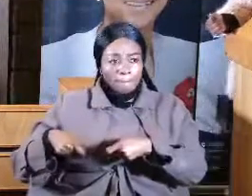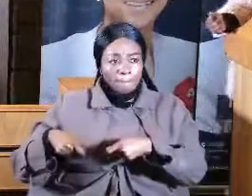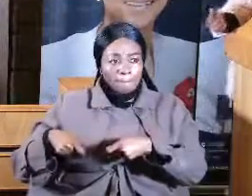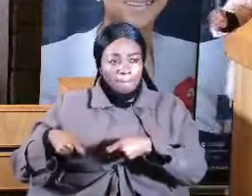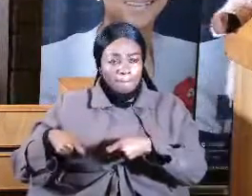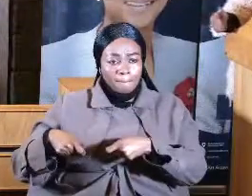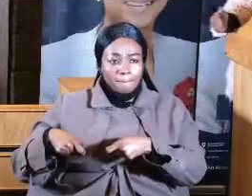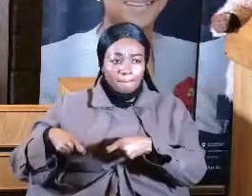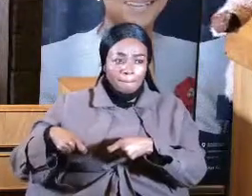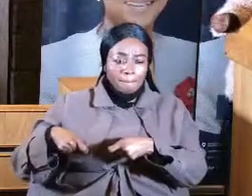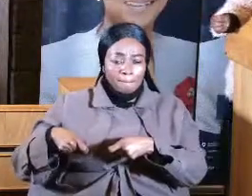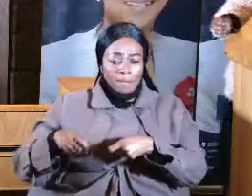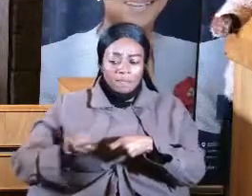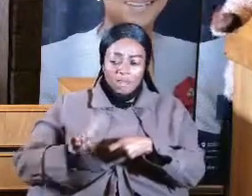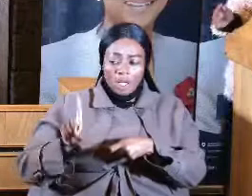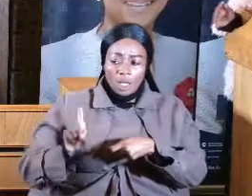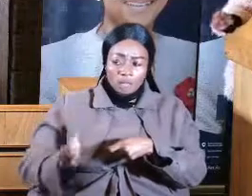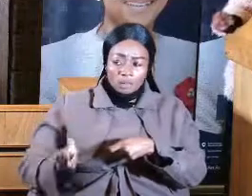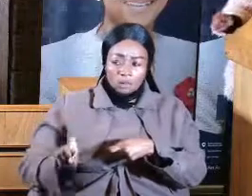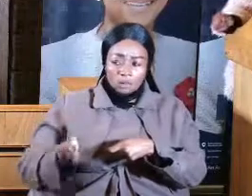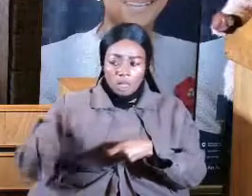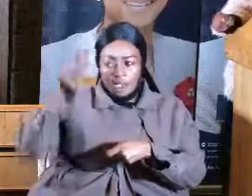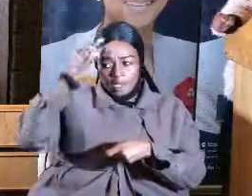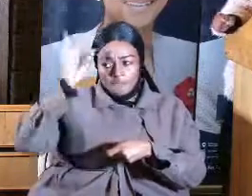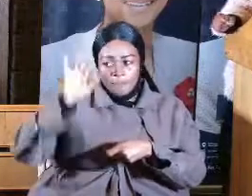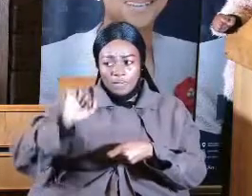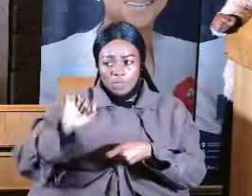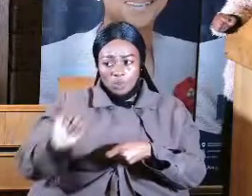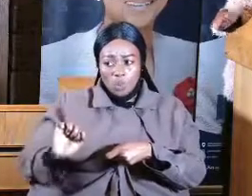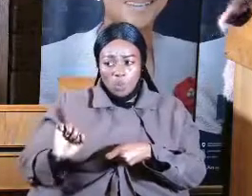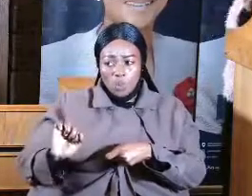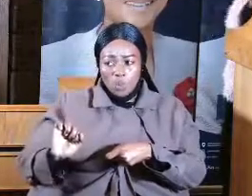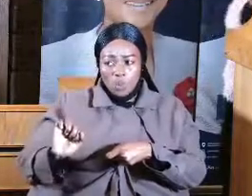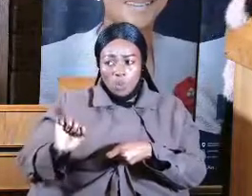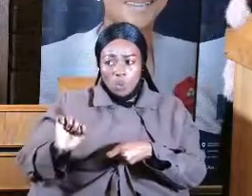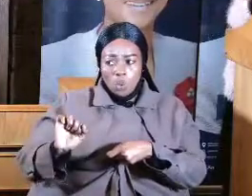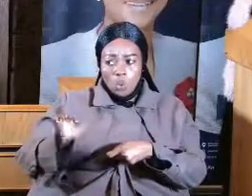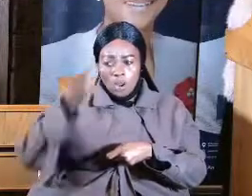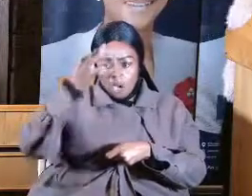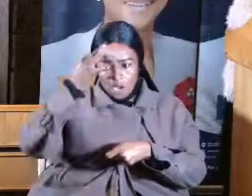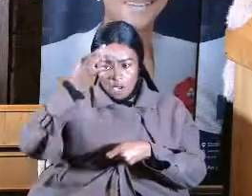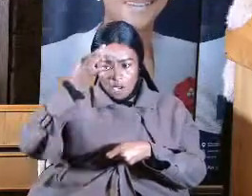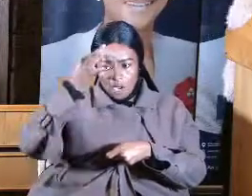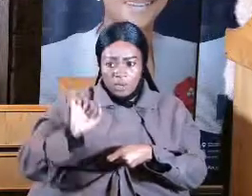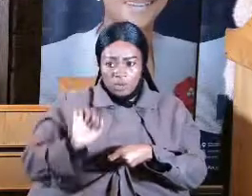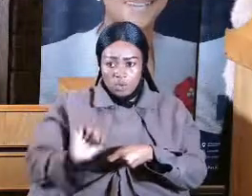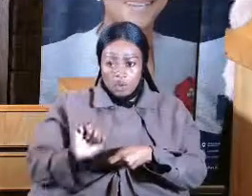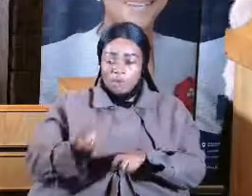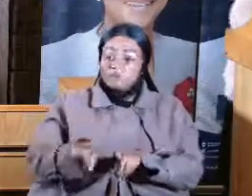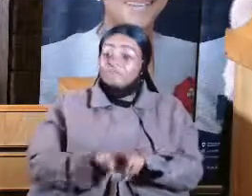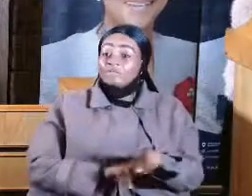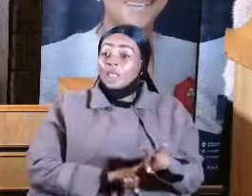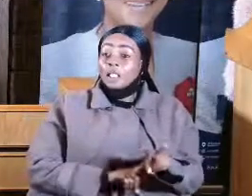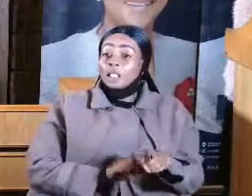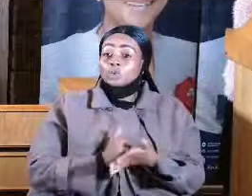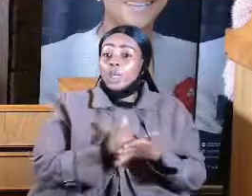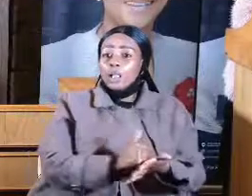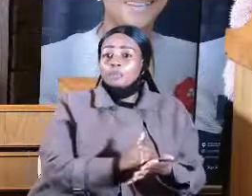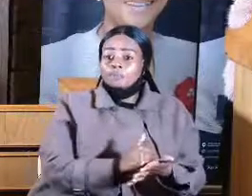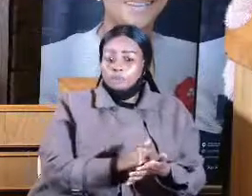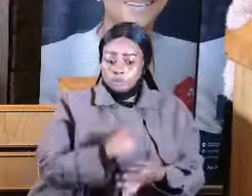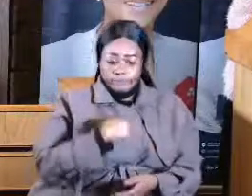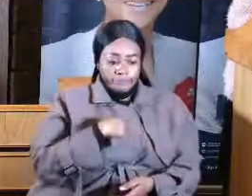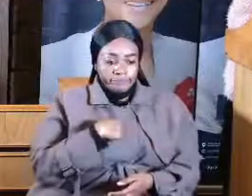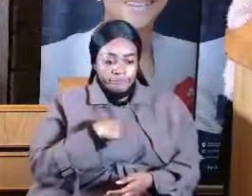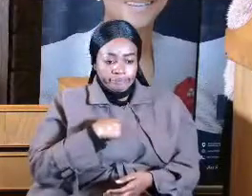sectors, they ask us, your government, your own government, failed to help you. So how